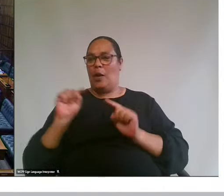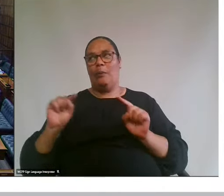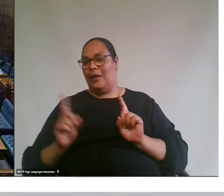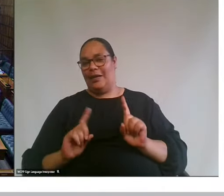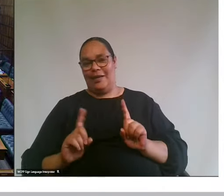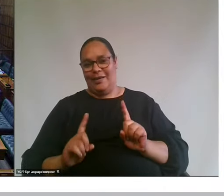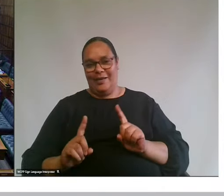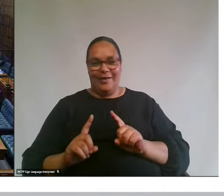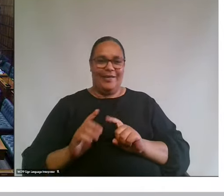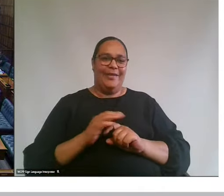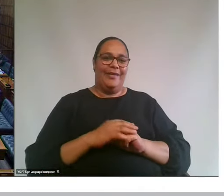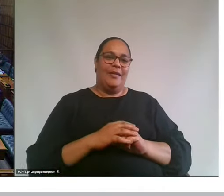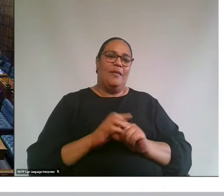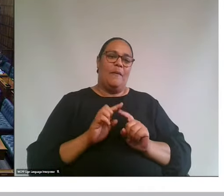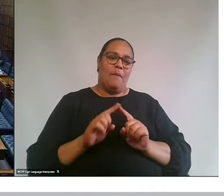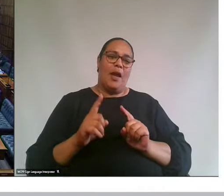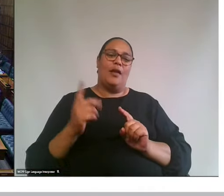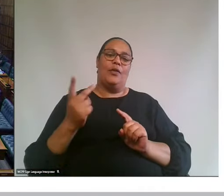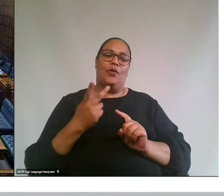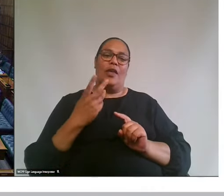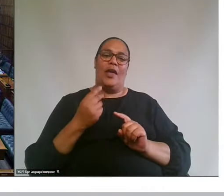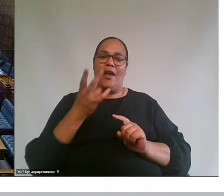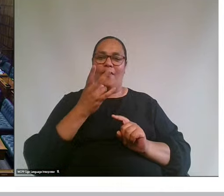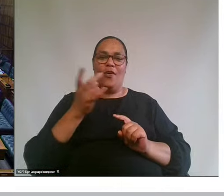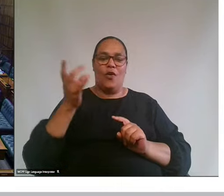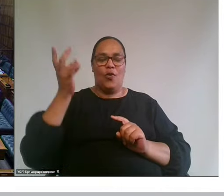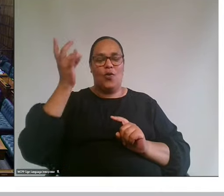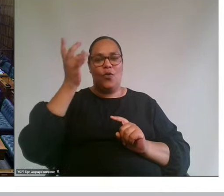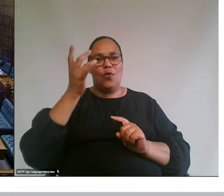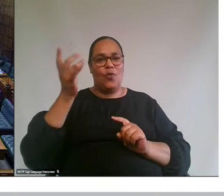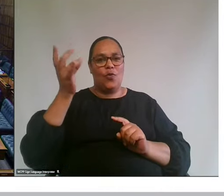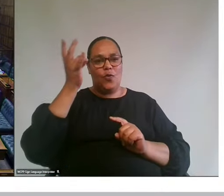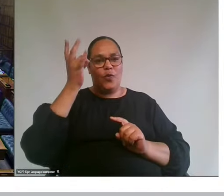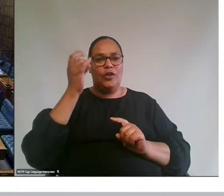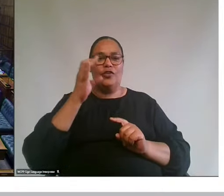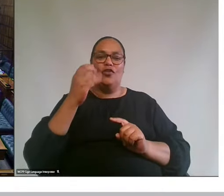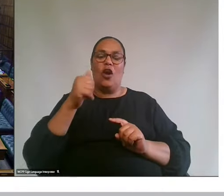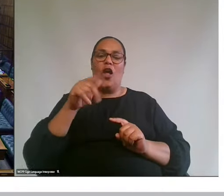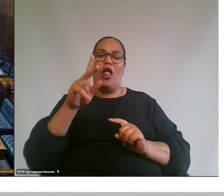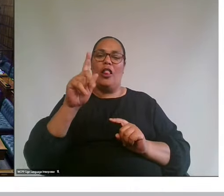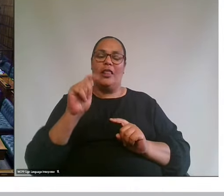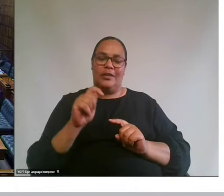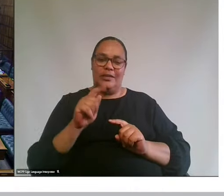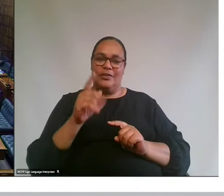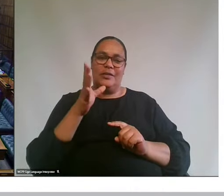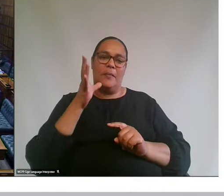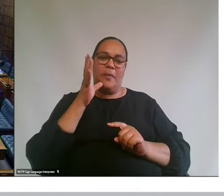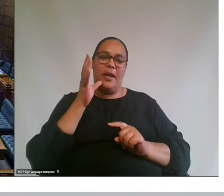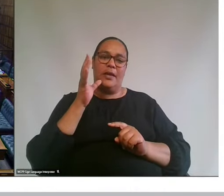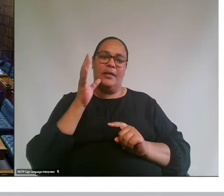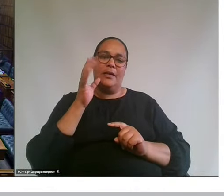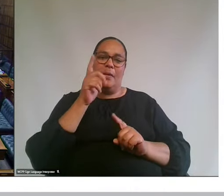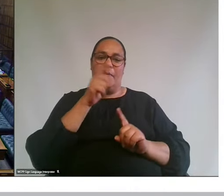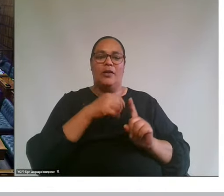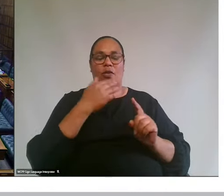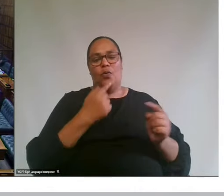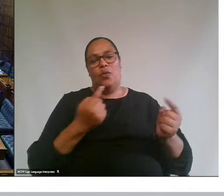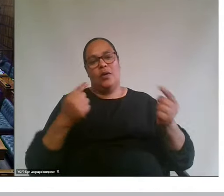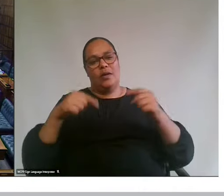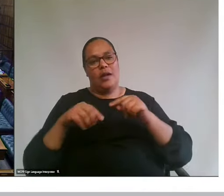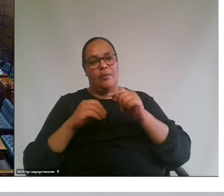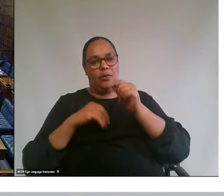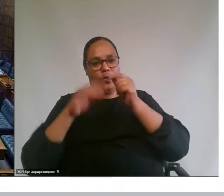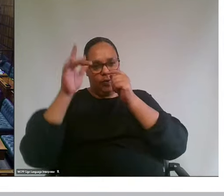out um but we also had Queen Charlotte um who is the main character um come to um